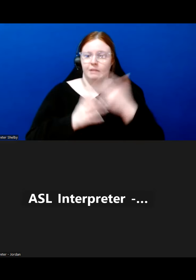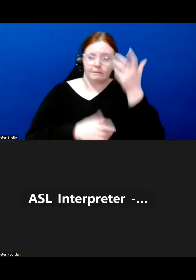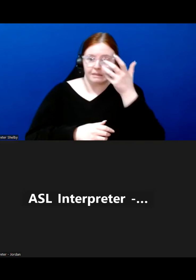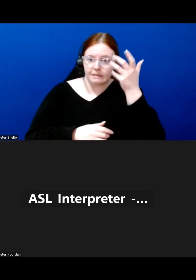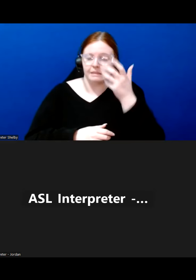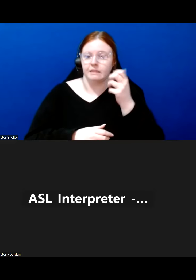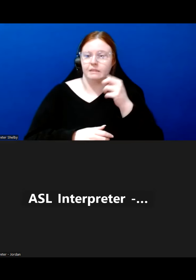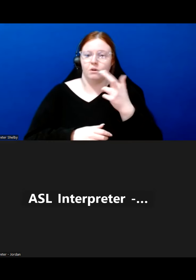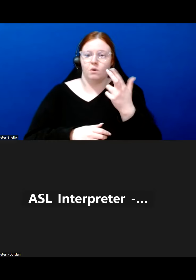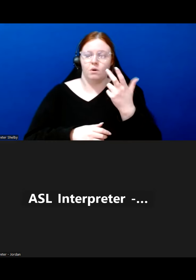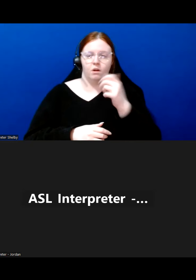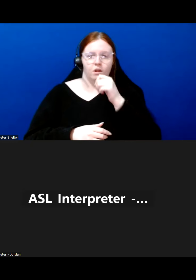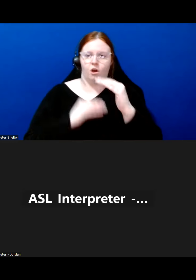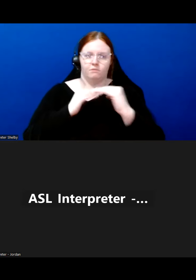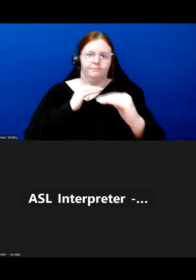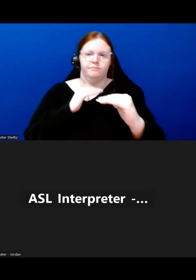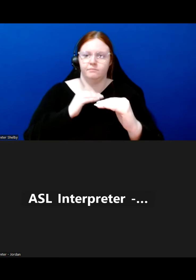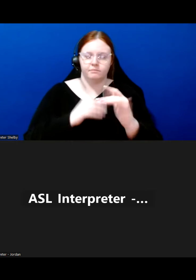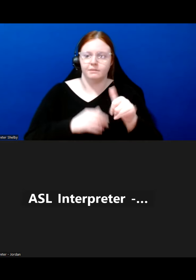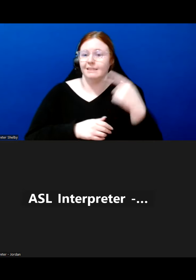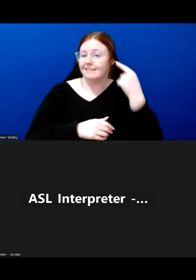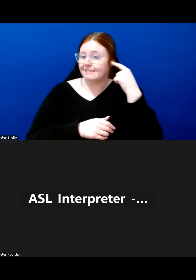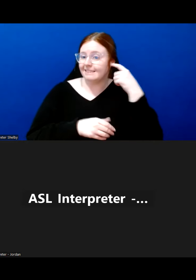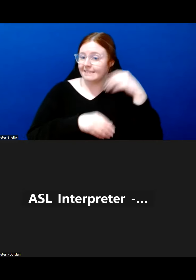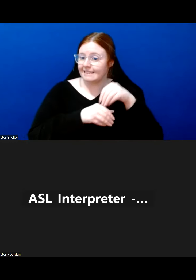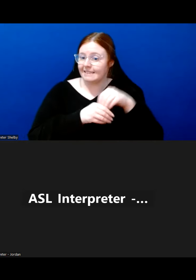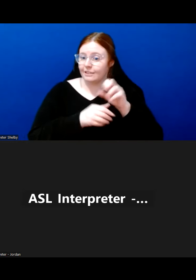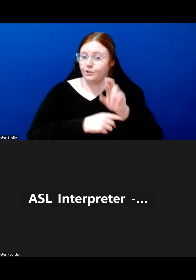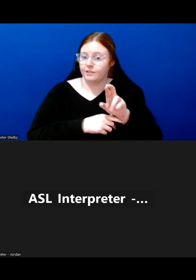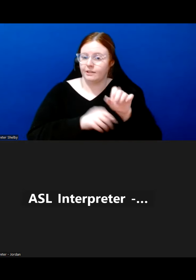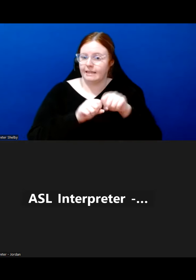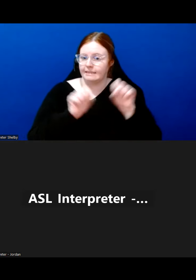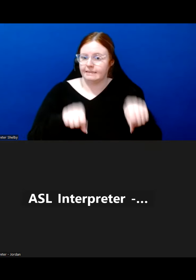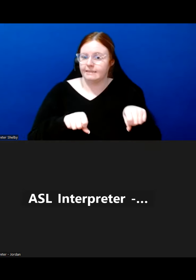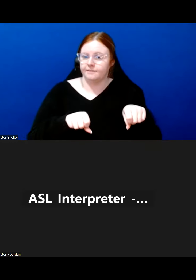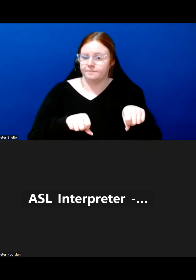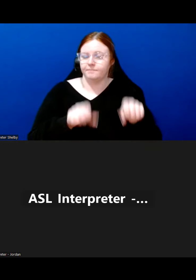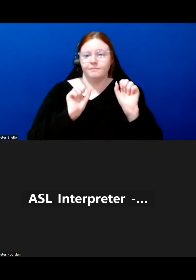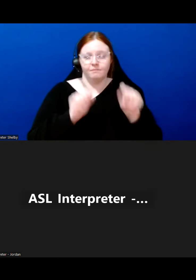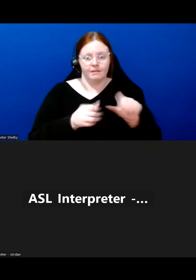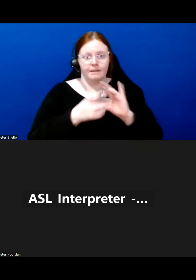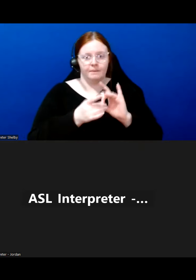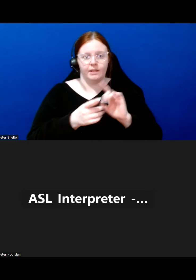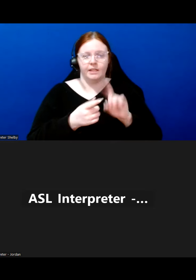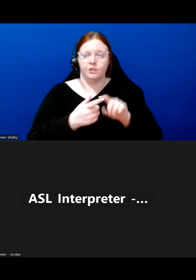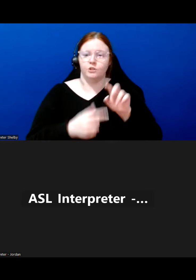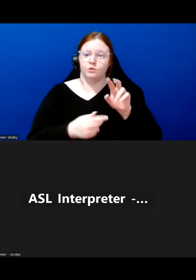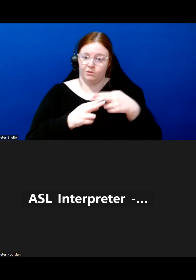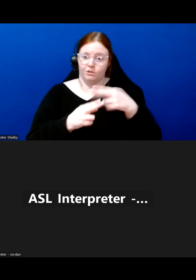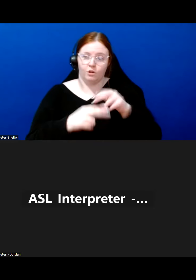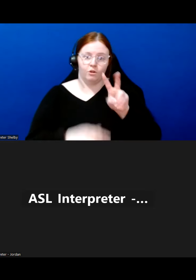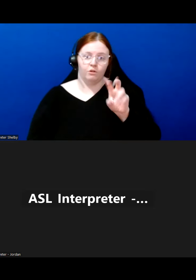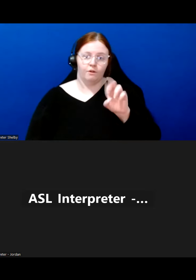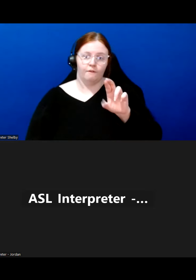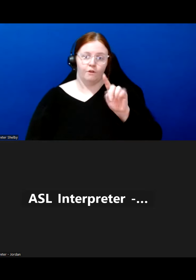disequilibrium. The inner ear as well, that vestibular system can also be related to vertigo, as it happens